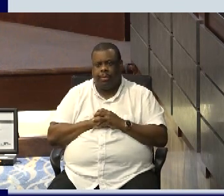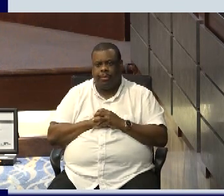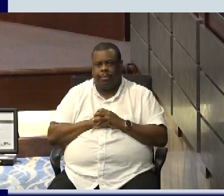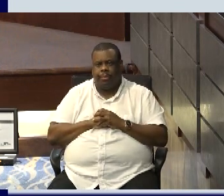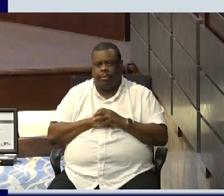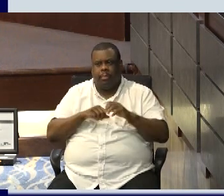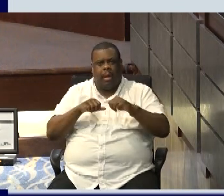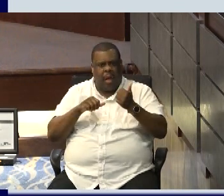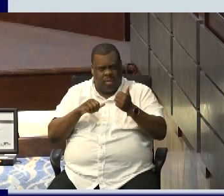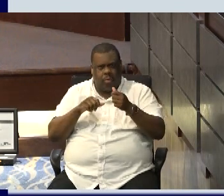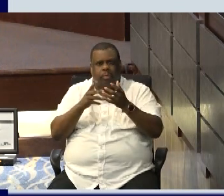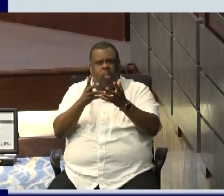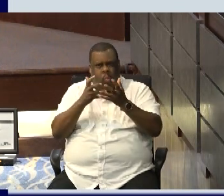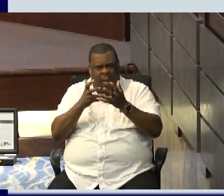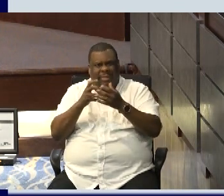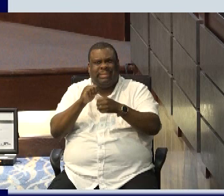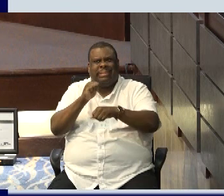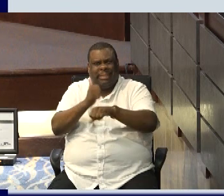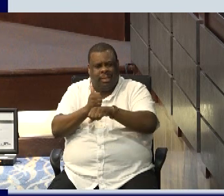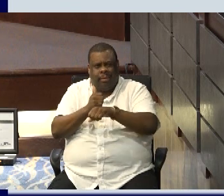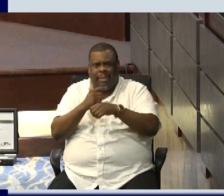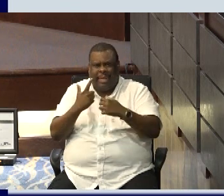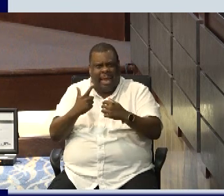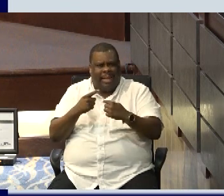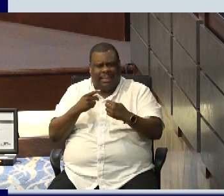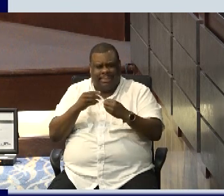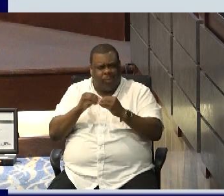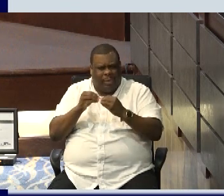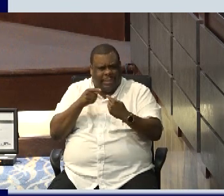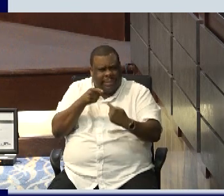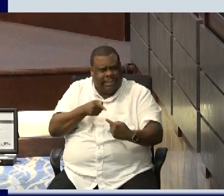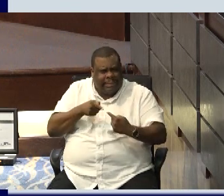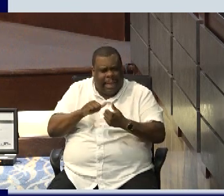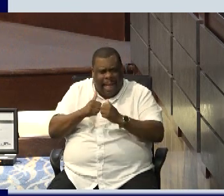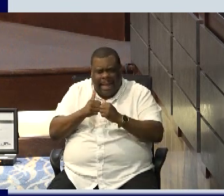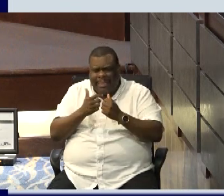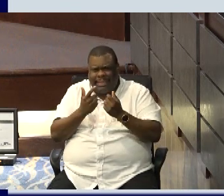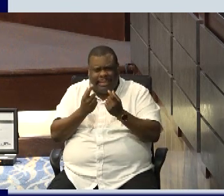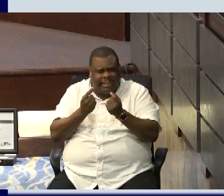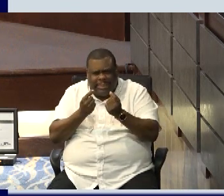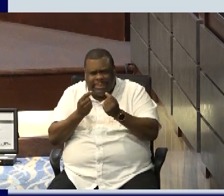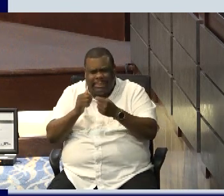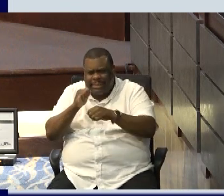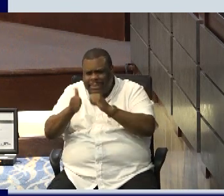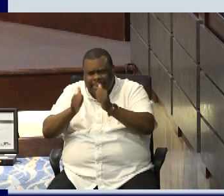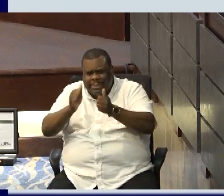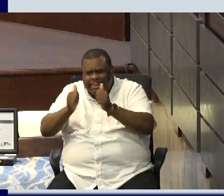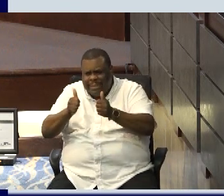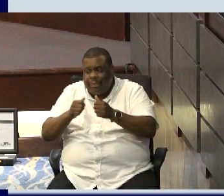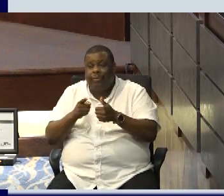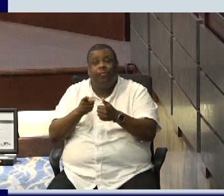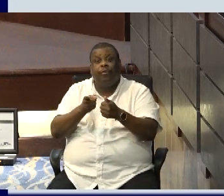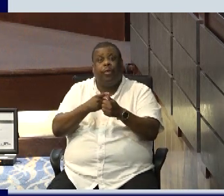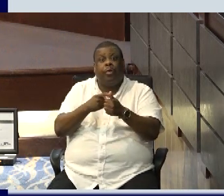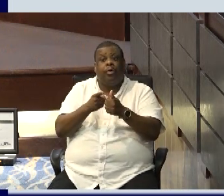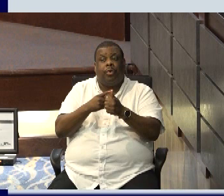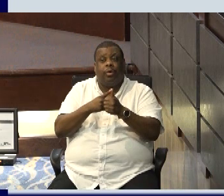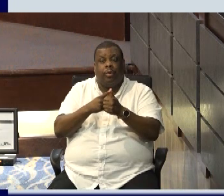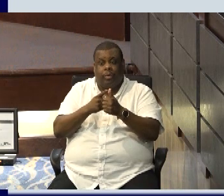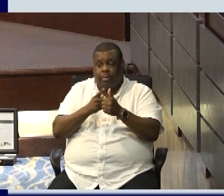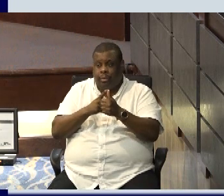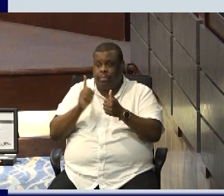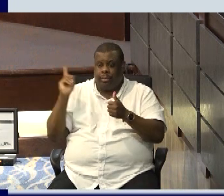that we're kind of celebrating today, or I'm celebrating today. So the first and foremost is we have the